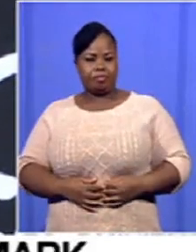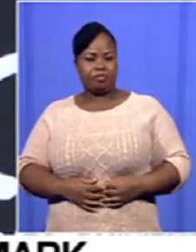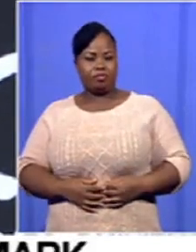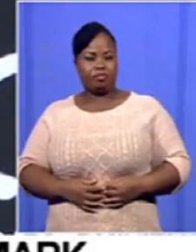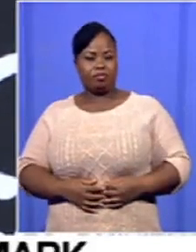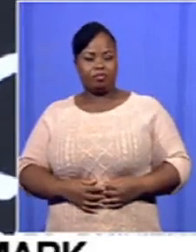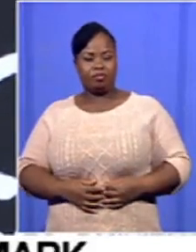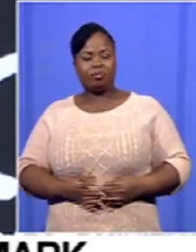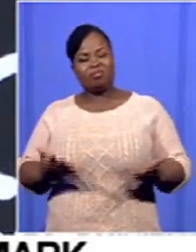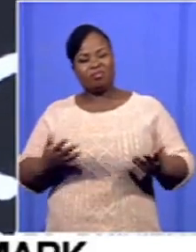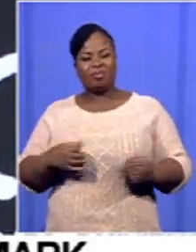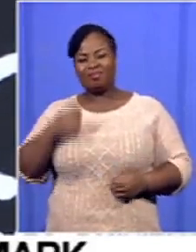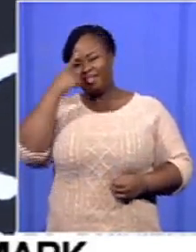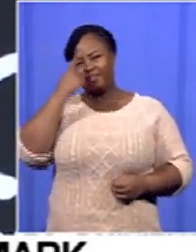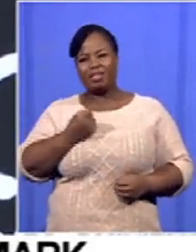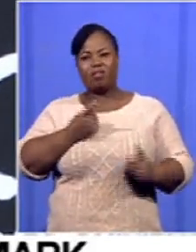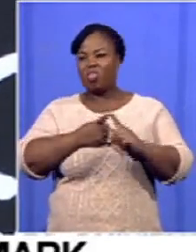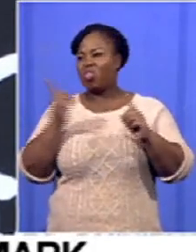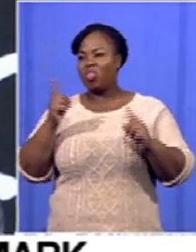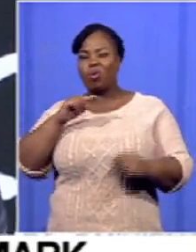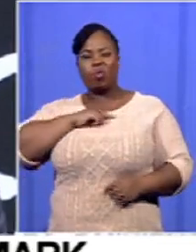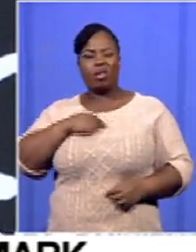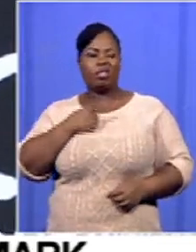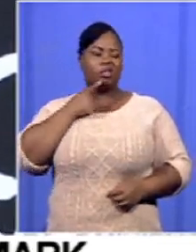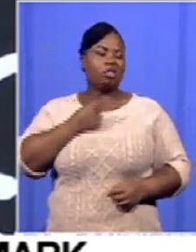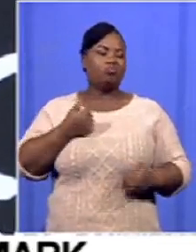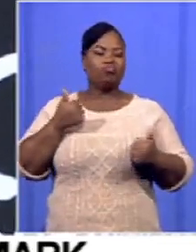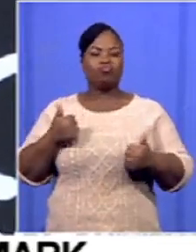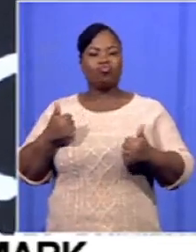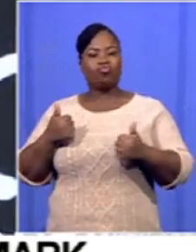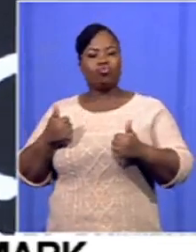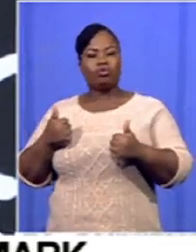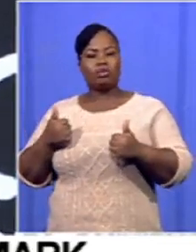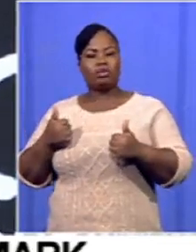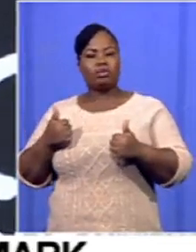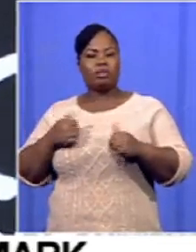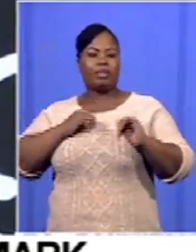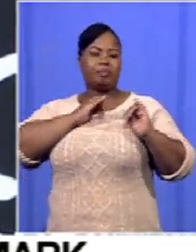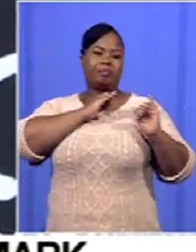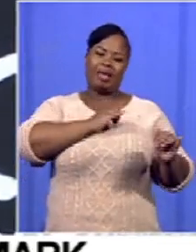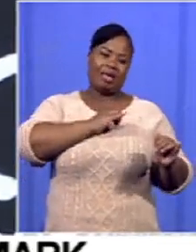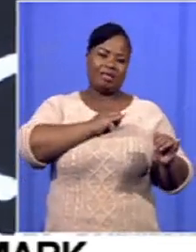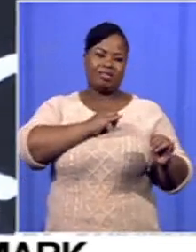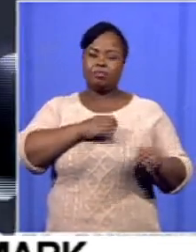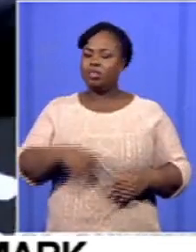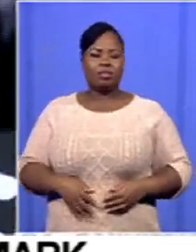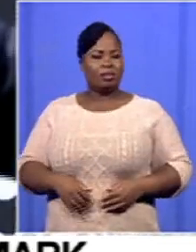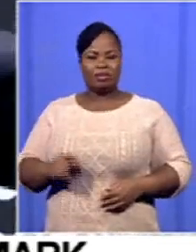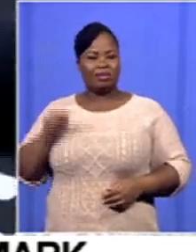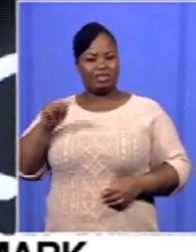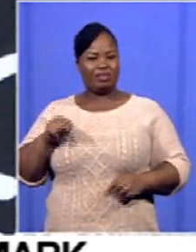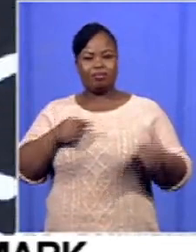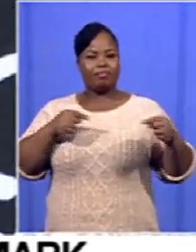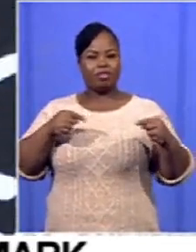Forget the myth that says there are good people and bad. This contestation is not